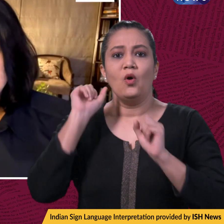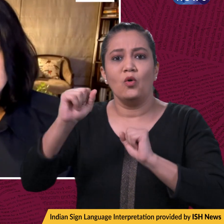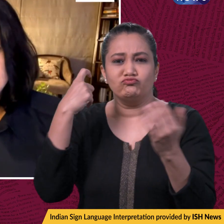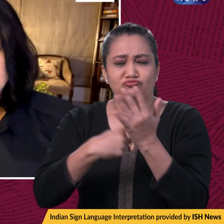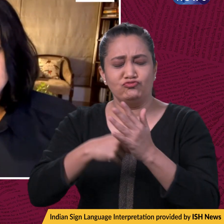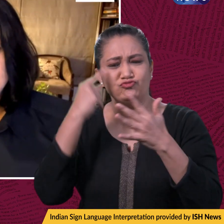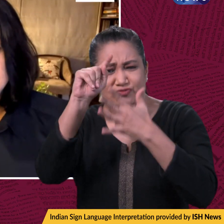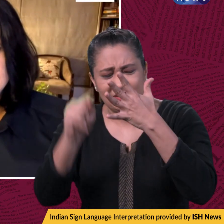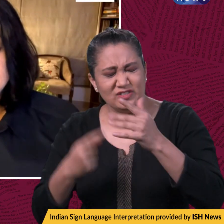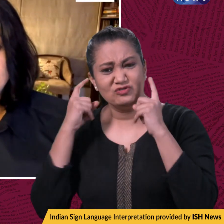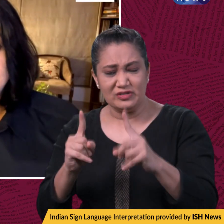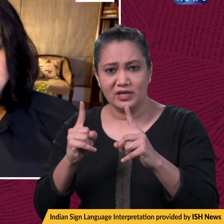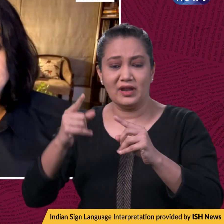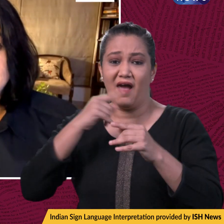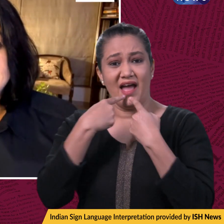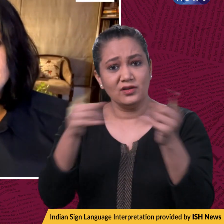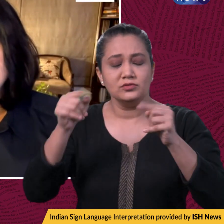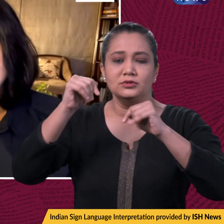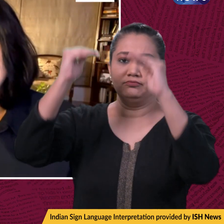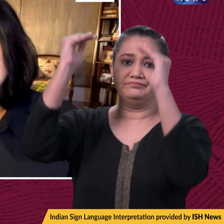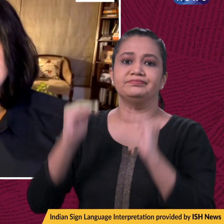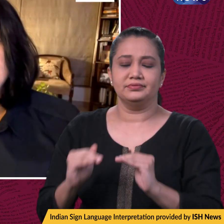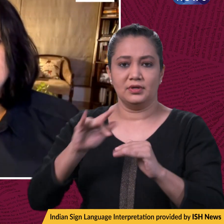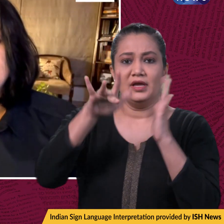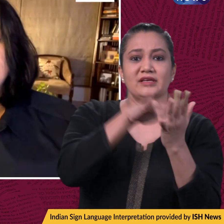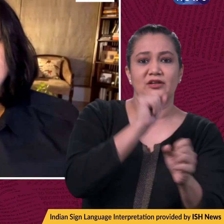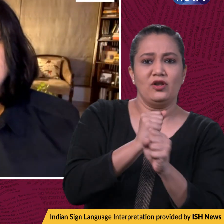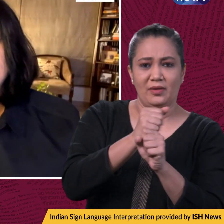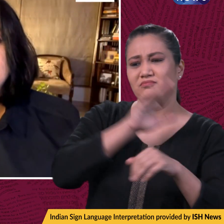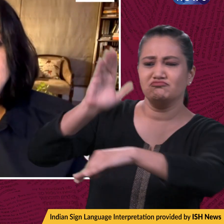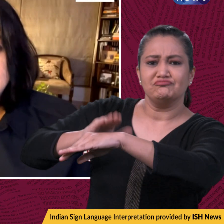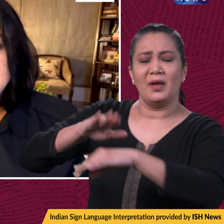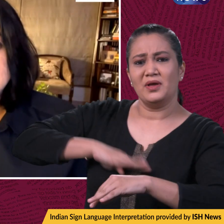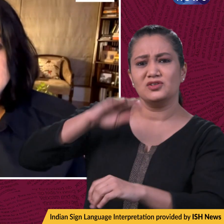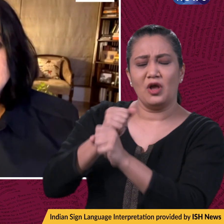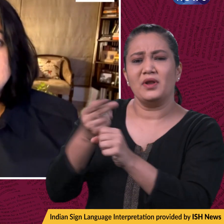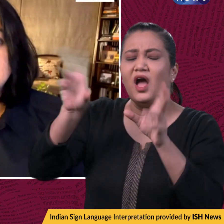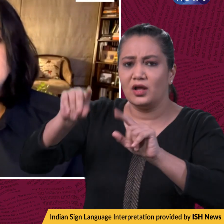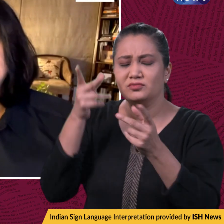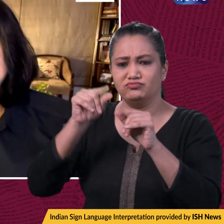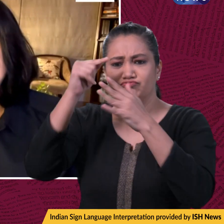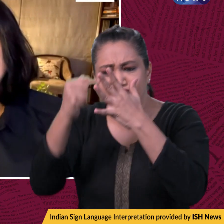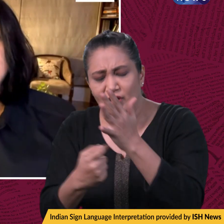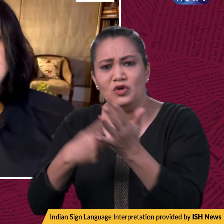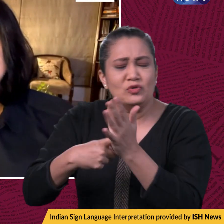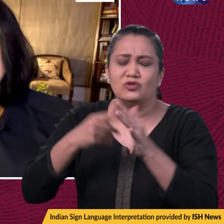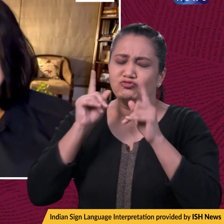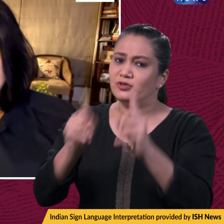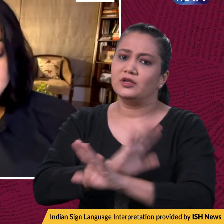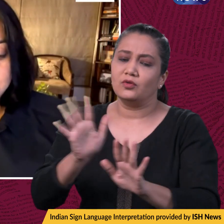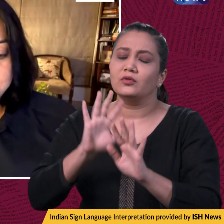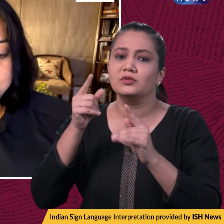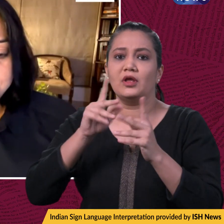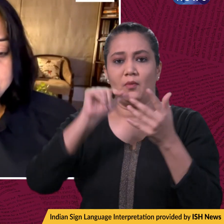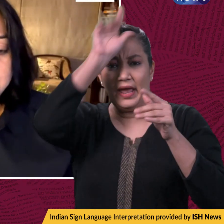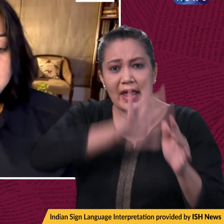its guidelines that was announced yesterday. Remember, we told you the central government asked Maharashtra to relook at its guidelines and bring them in line with the guidelines that the rest